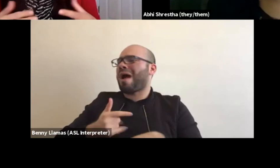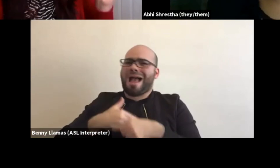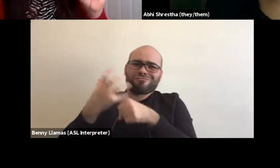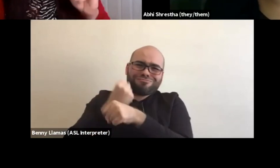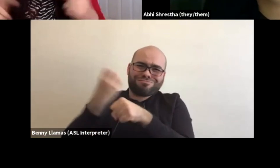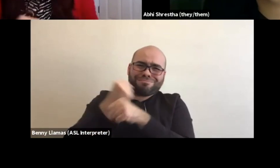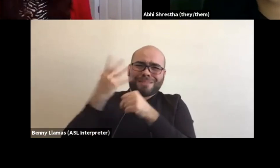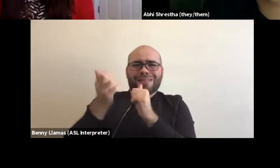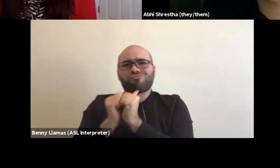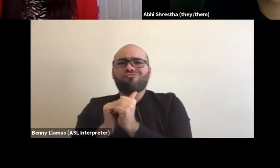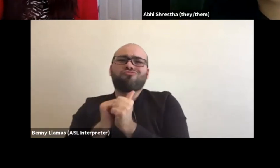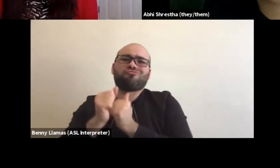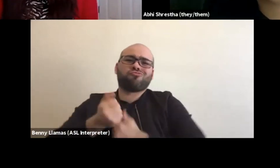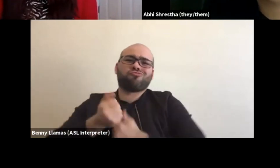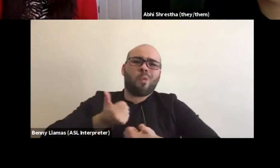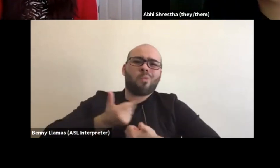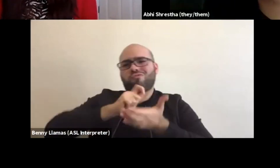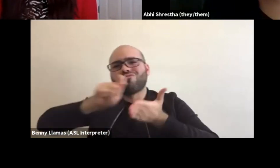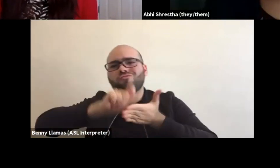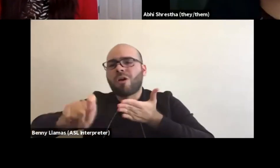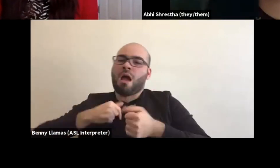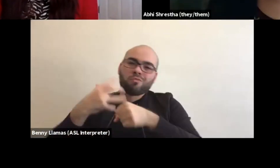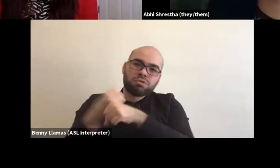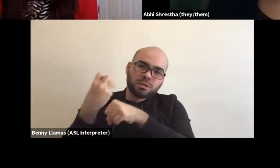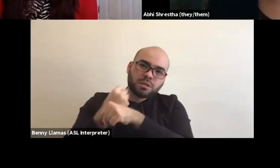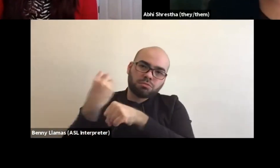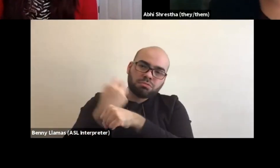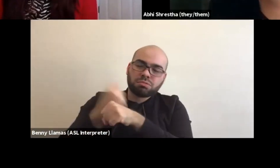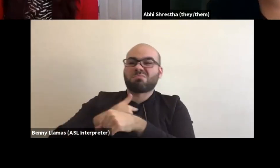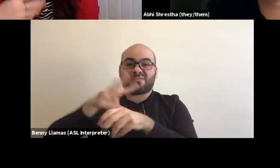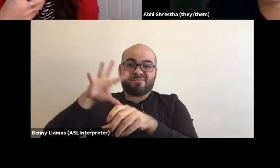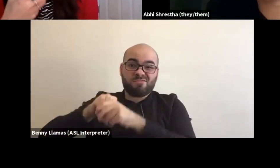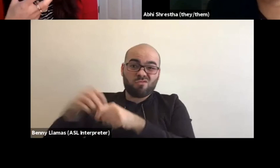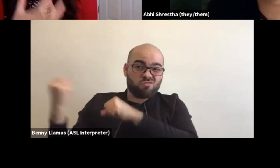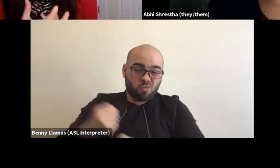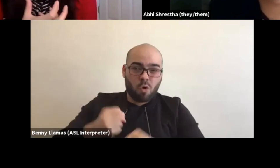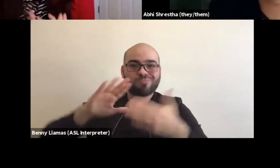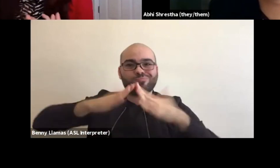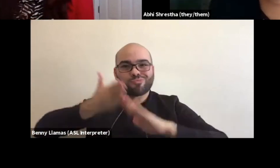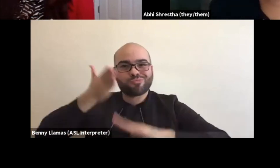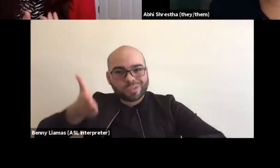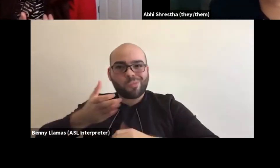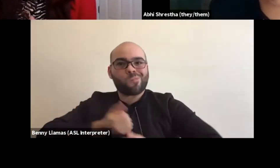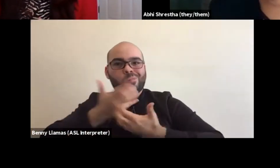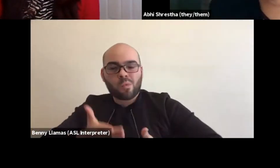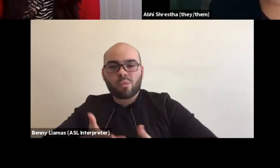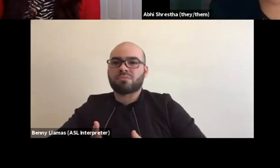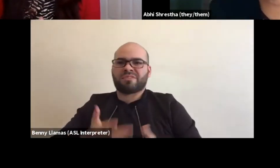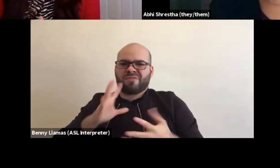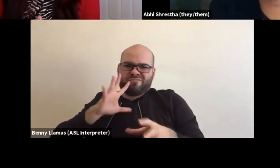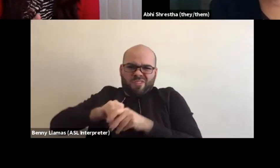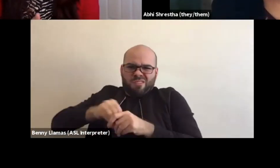in the poetry scene, and it was something that I was really, really proud of. It was part of my identity.